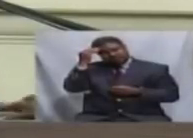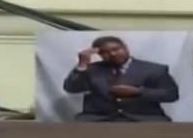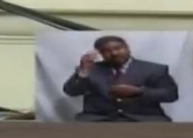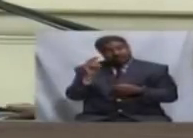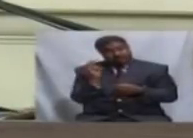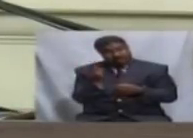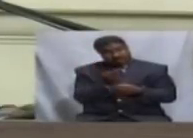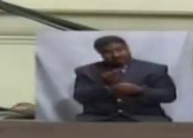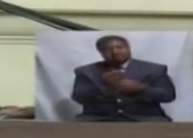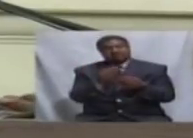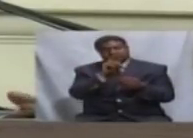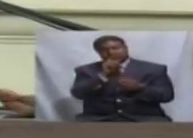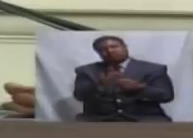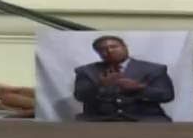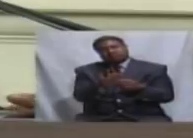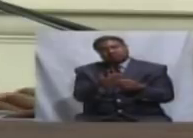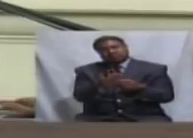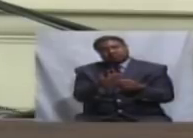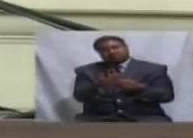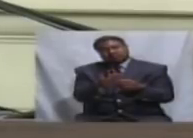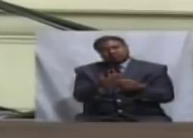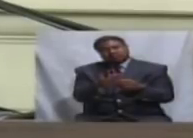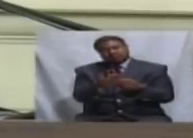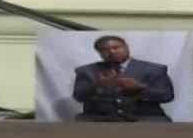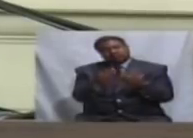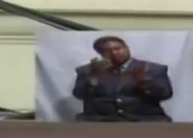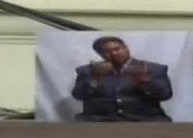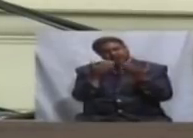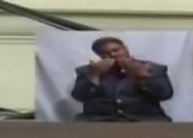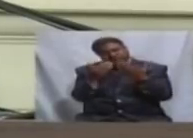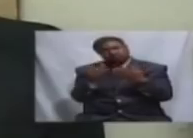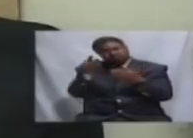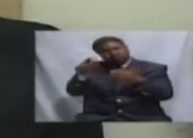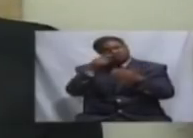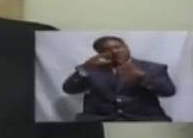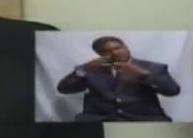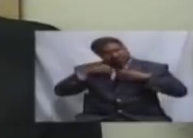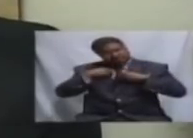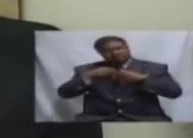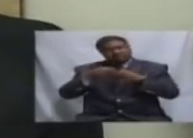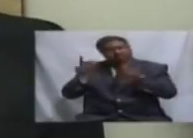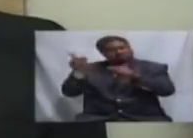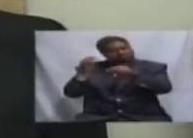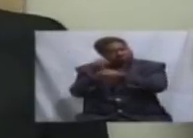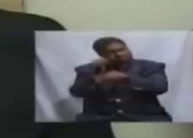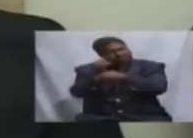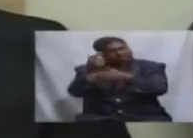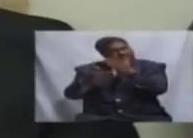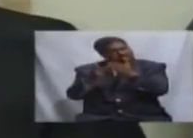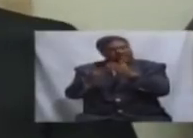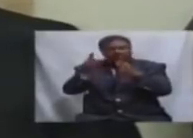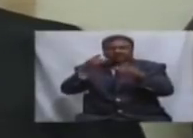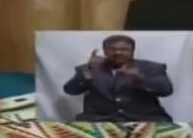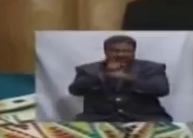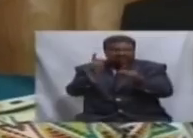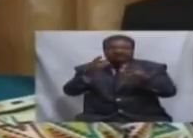of discerning, that you're able to appreciate this criticism. Take it upon you. But